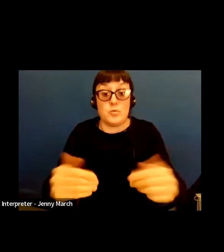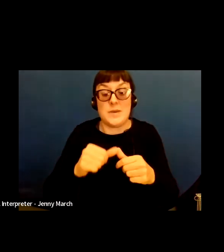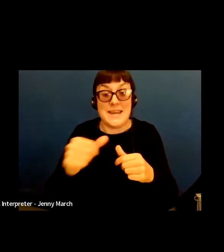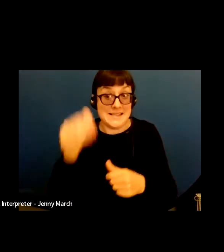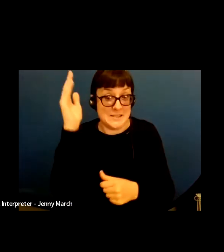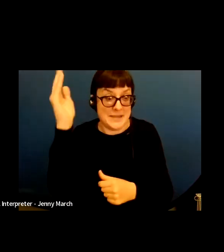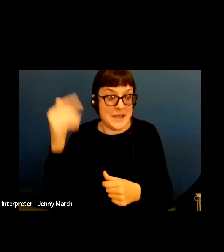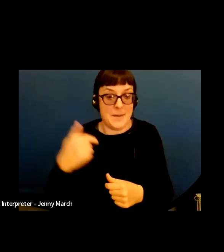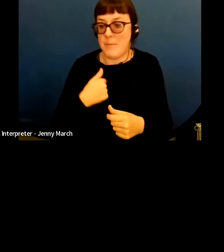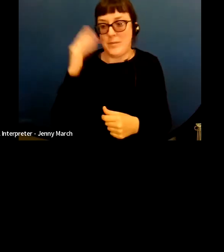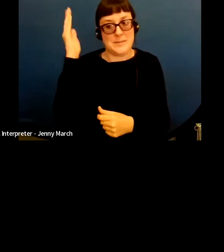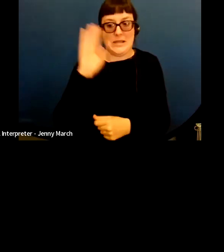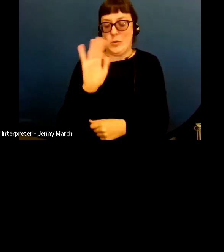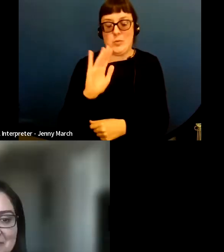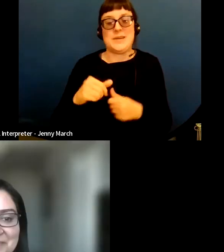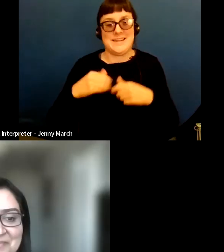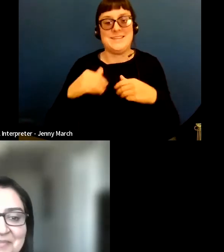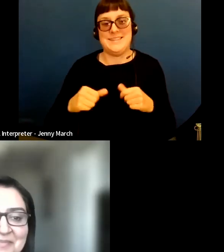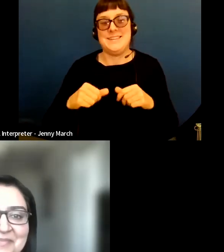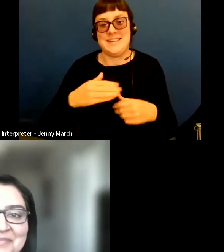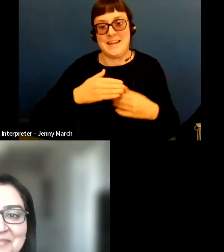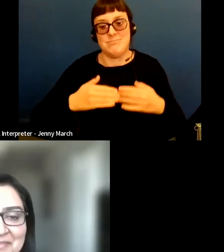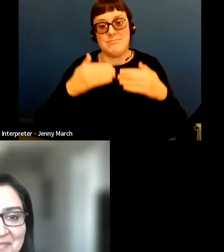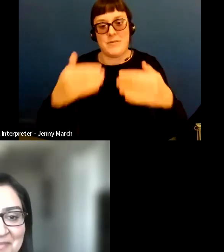chair. Asma, are you there?